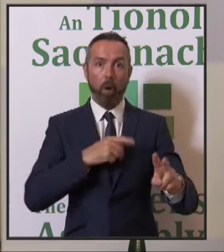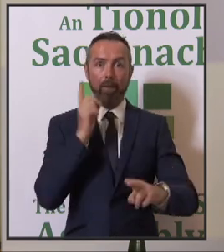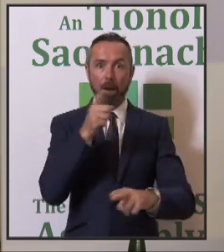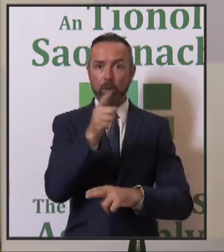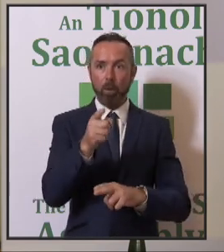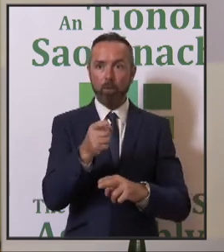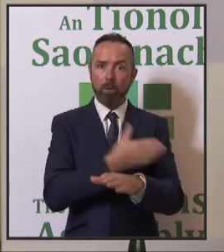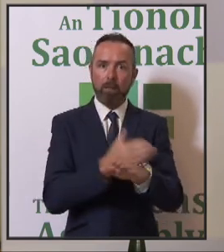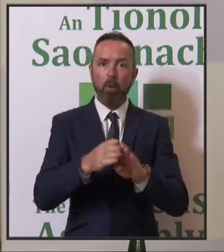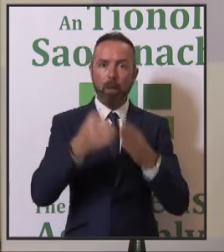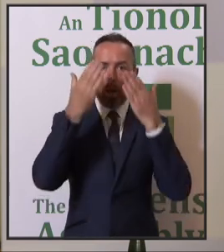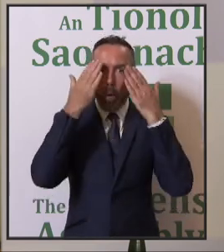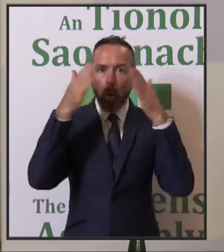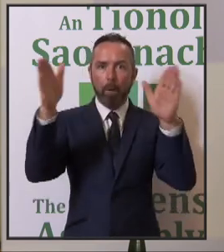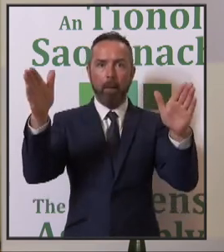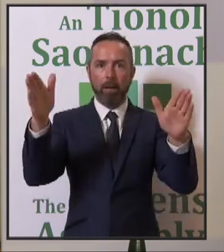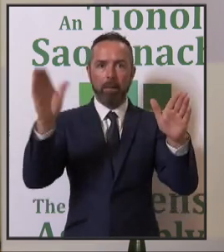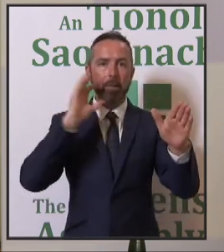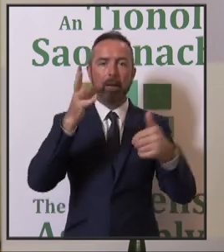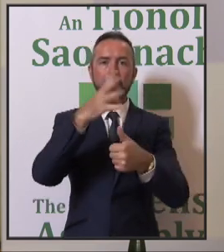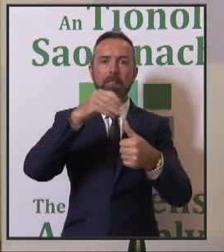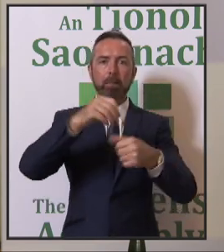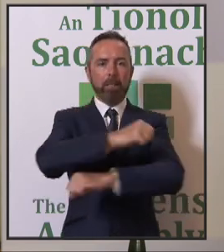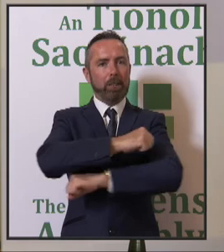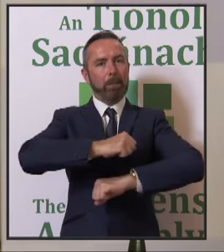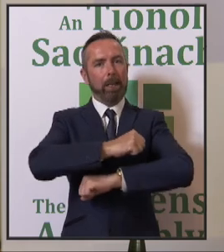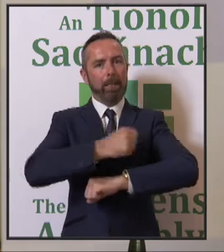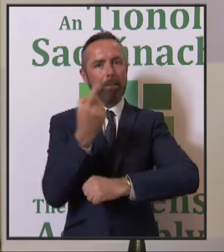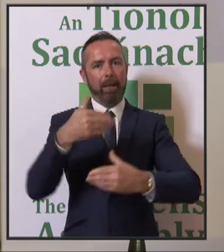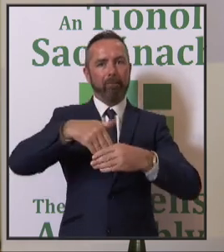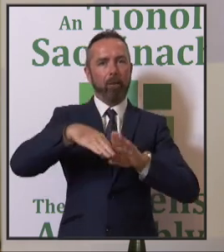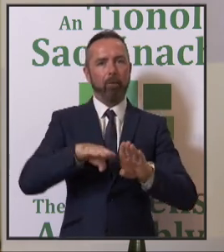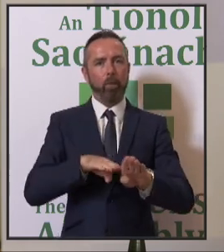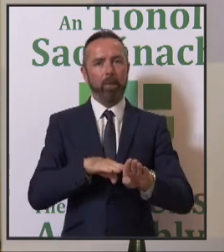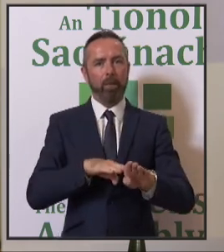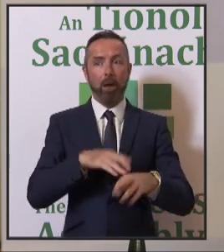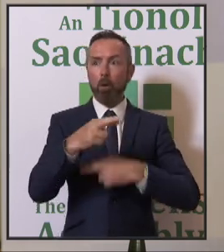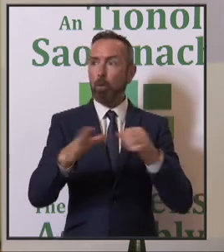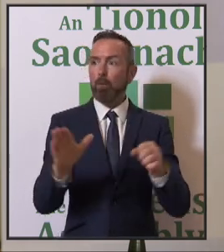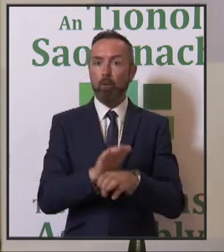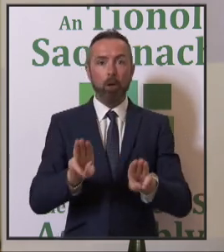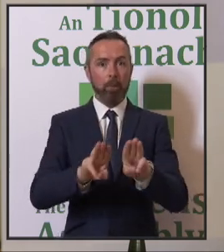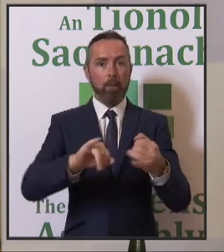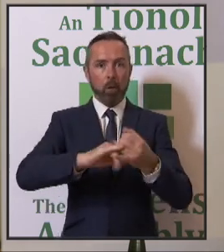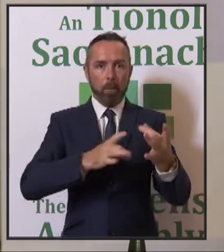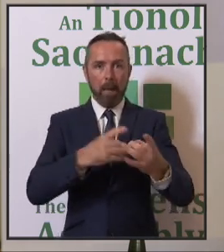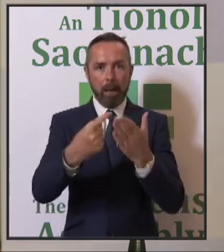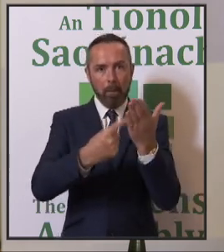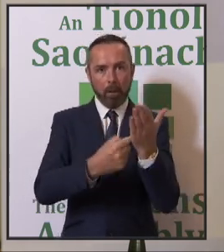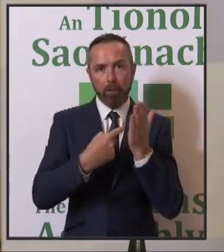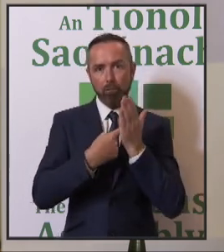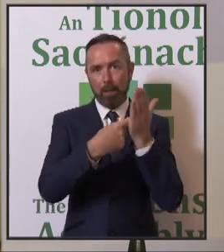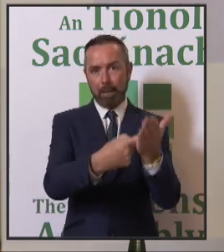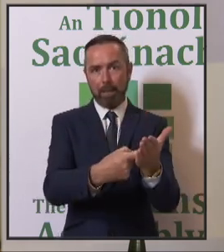an open mind. It's such a special space to be in a room full of people who are making policy